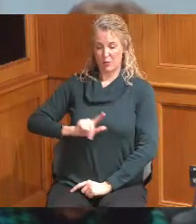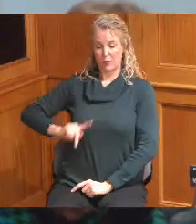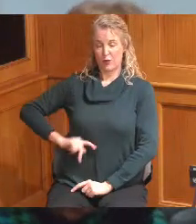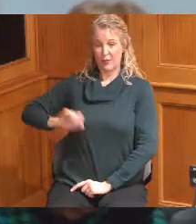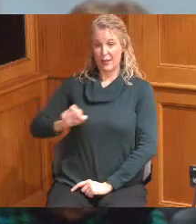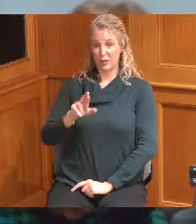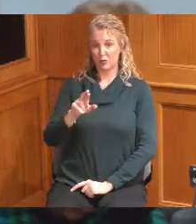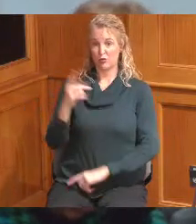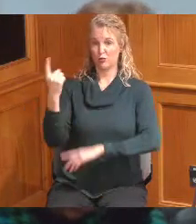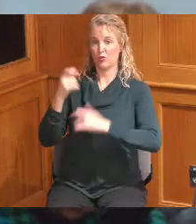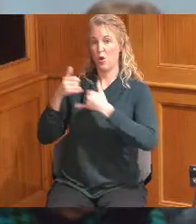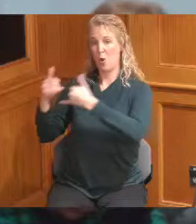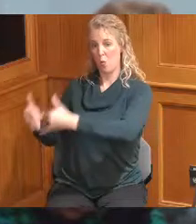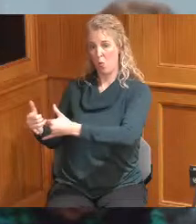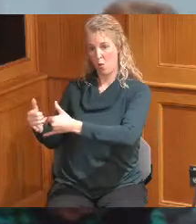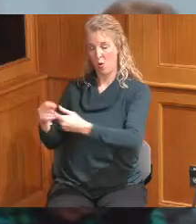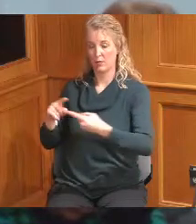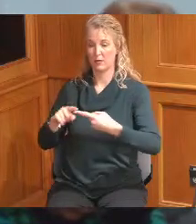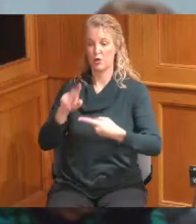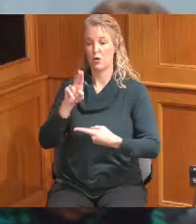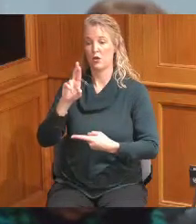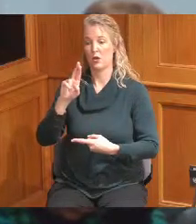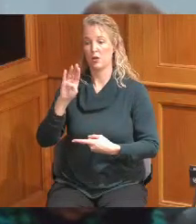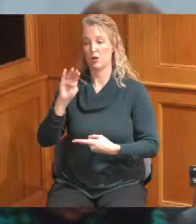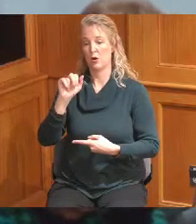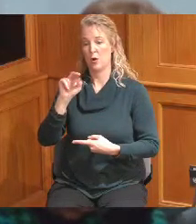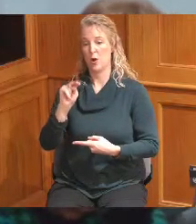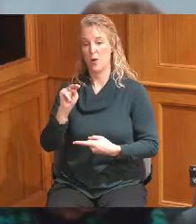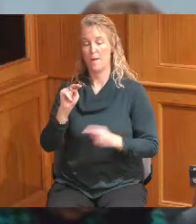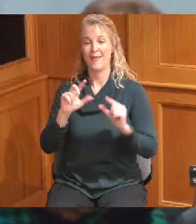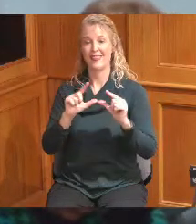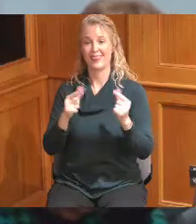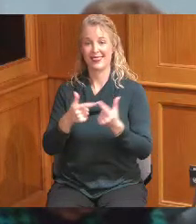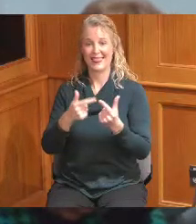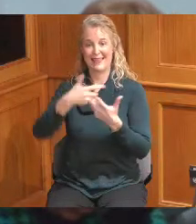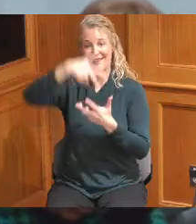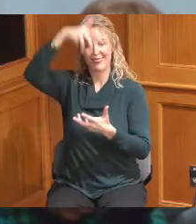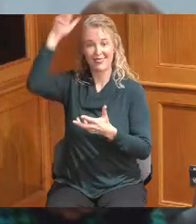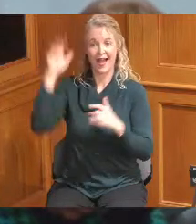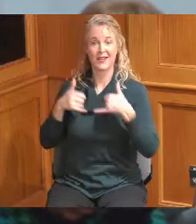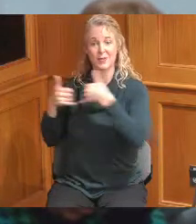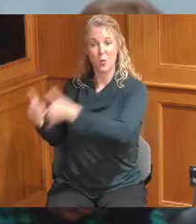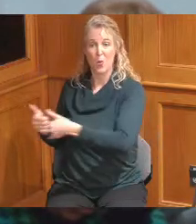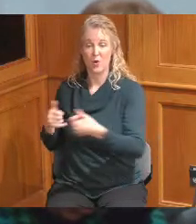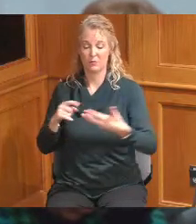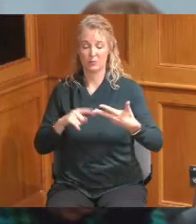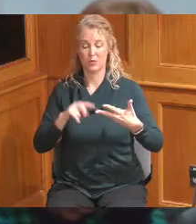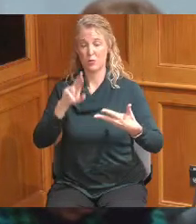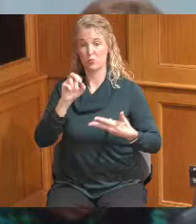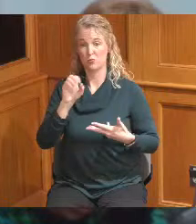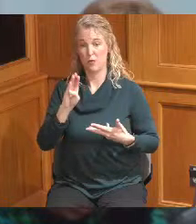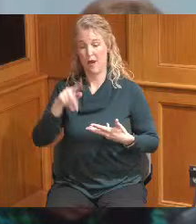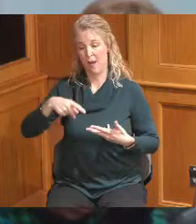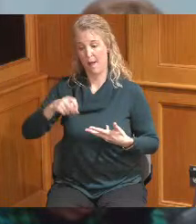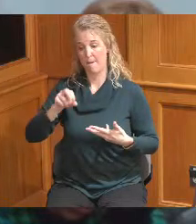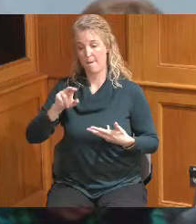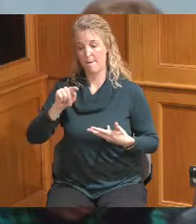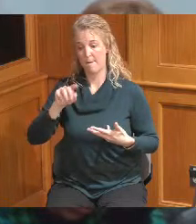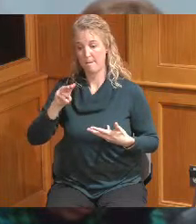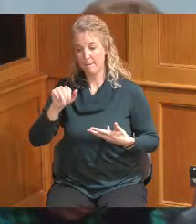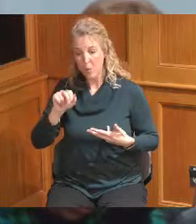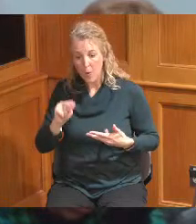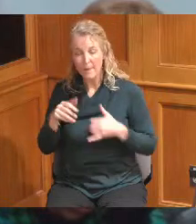in Religion, the Urban League's Glorifying the Lions Award, the Rob Portman Leadership Award, and the Talbot